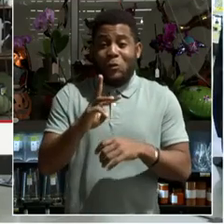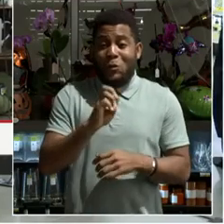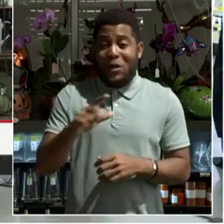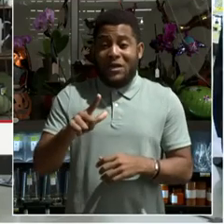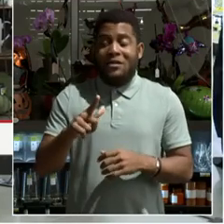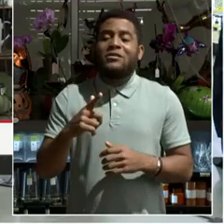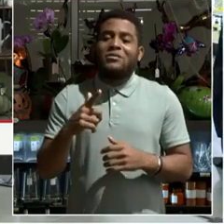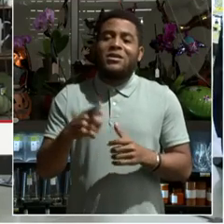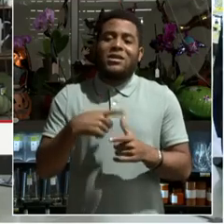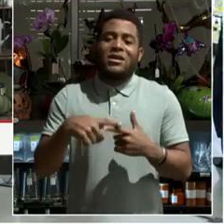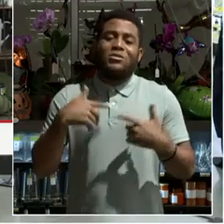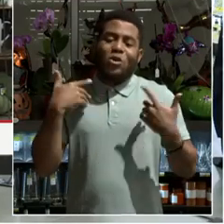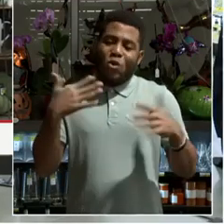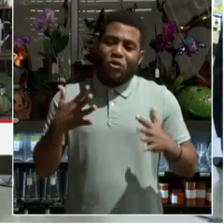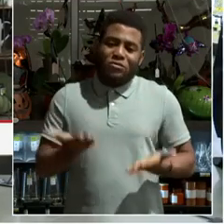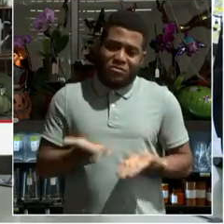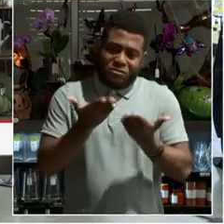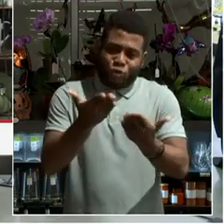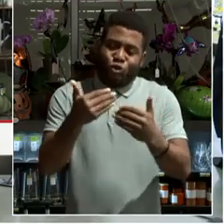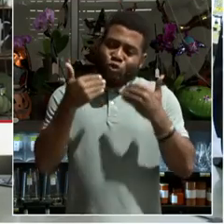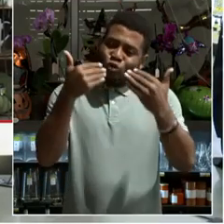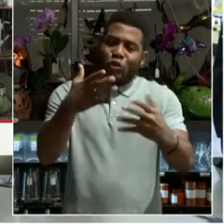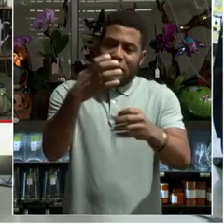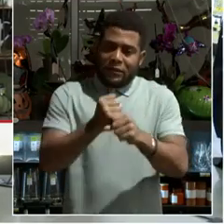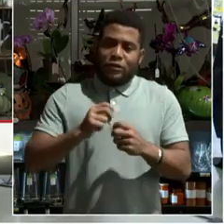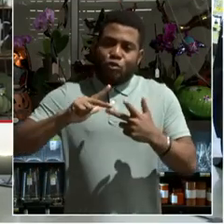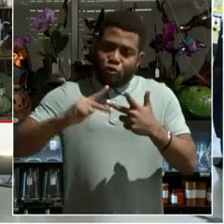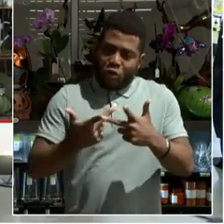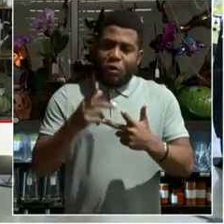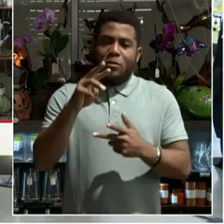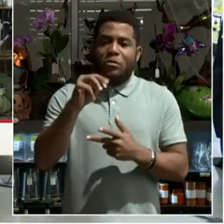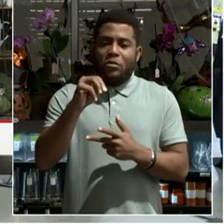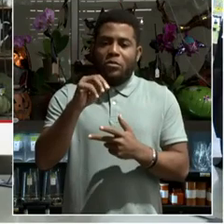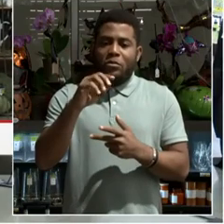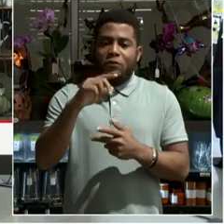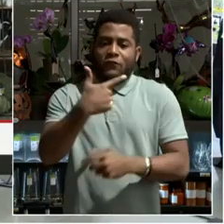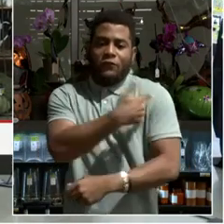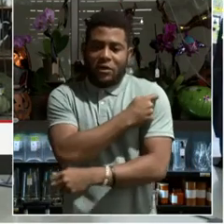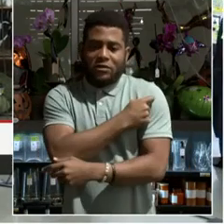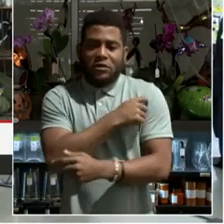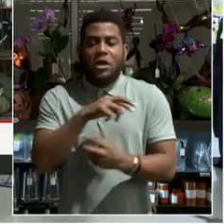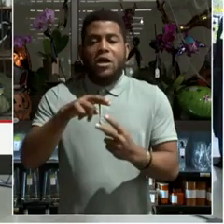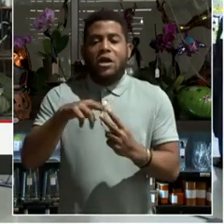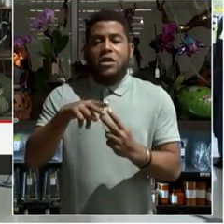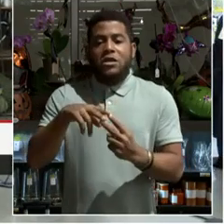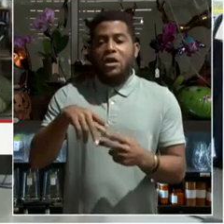for them to receive an additional dose of either the Moderna or Pfizer vaccine.